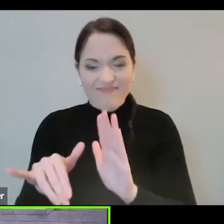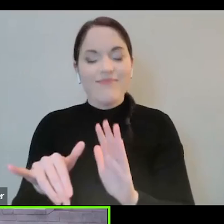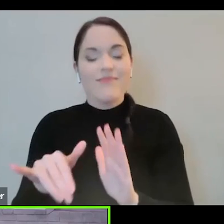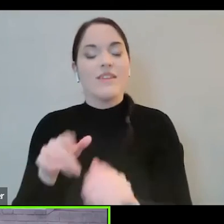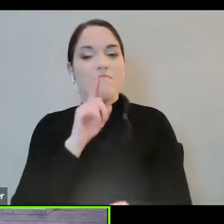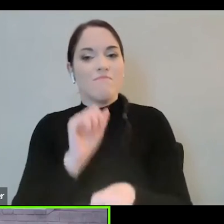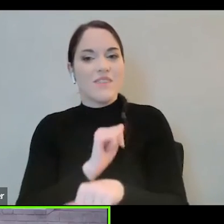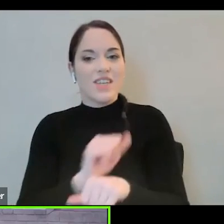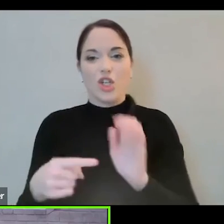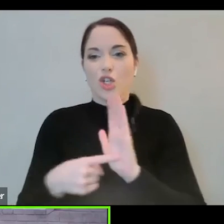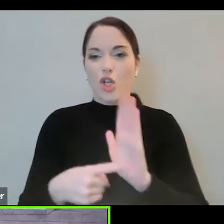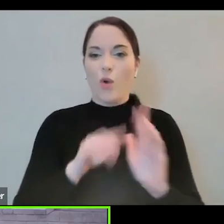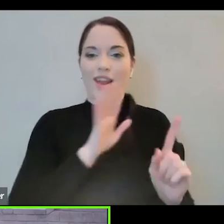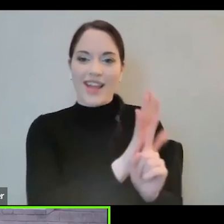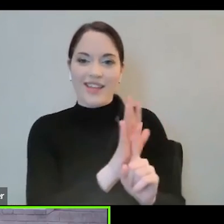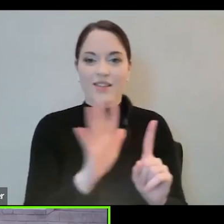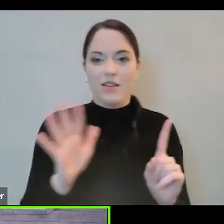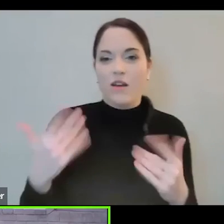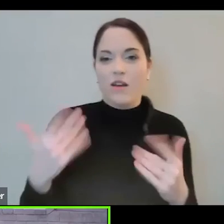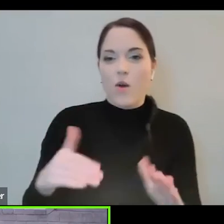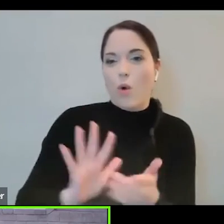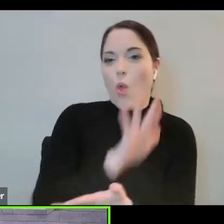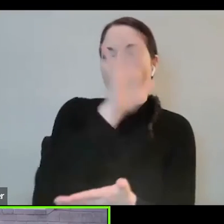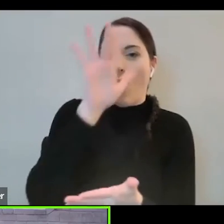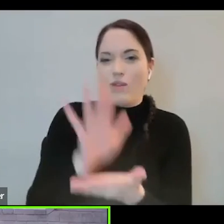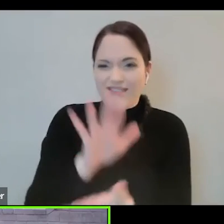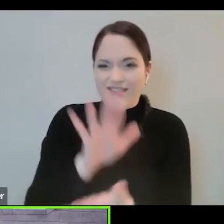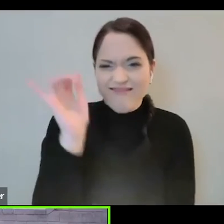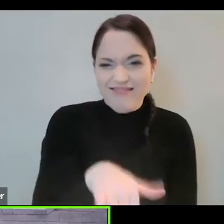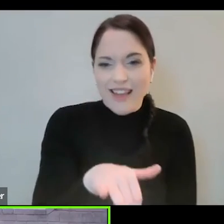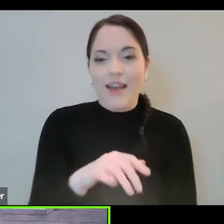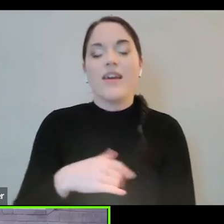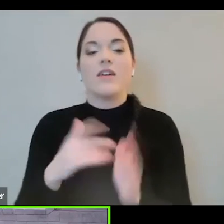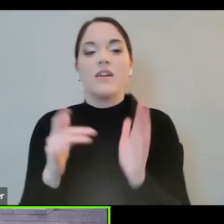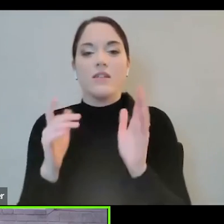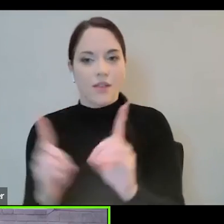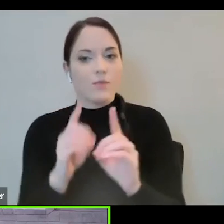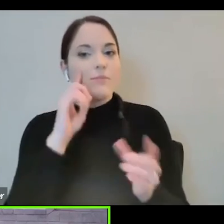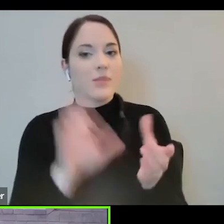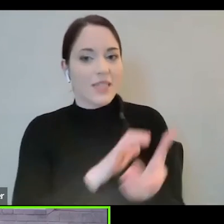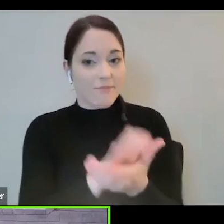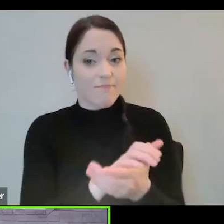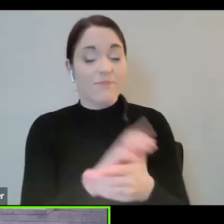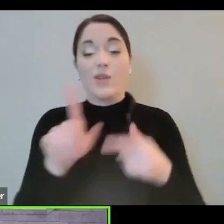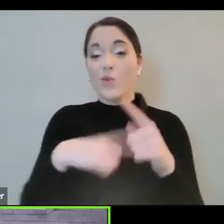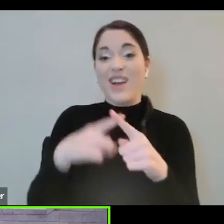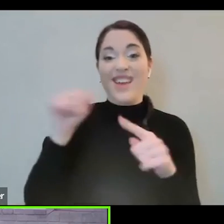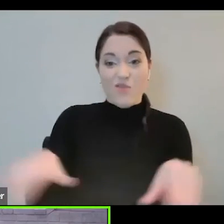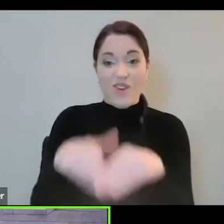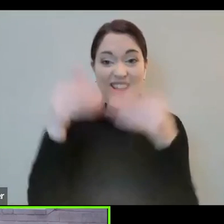him. After this, Jesus went down to Capernaum with his mother,